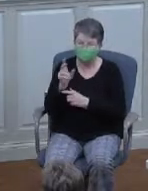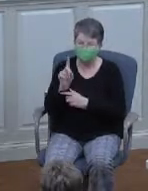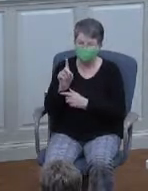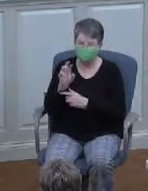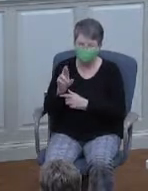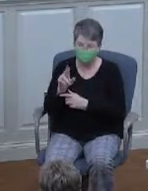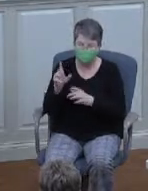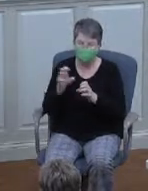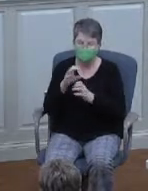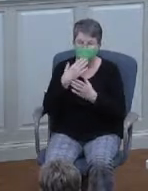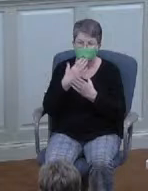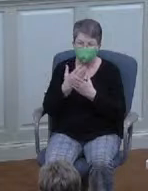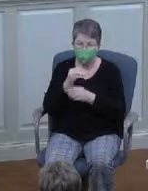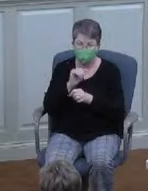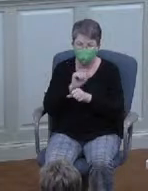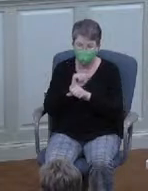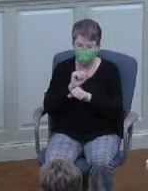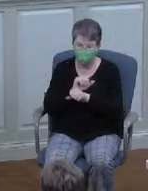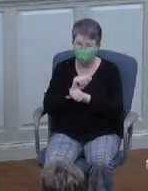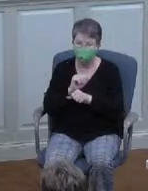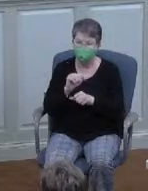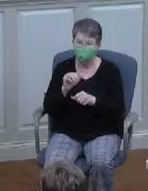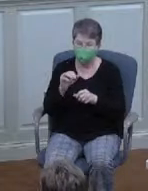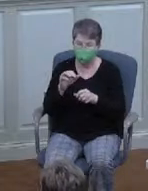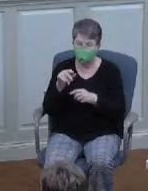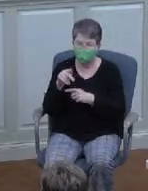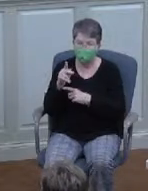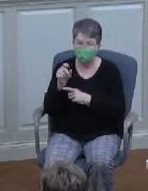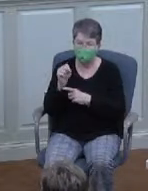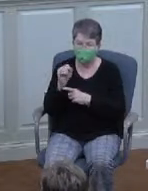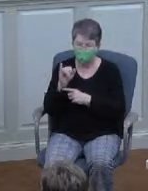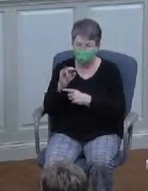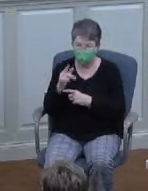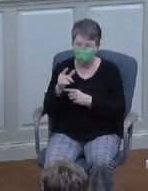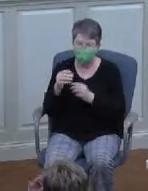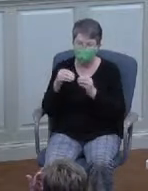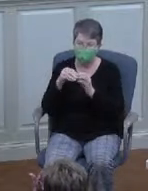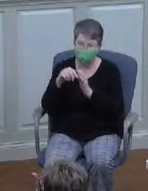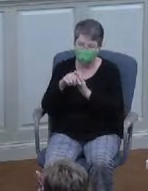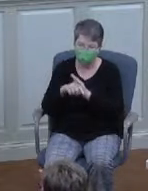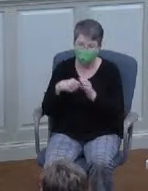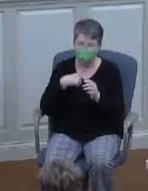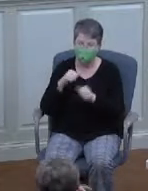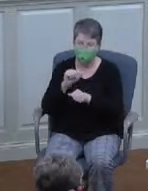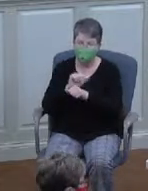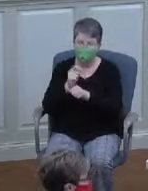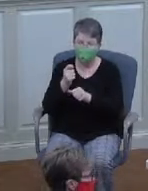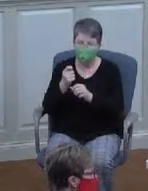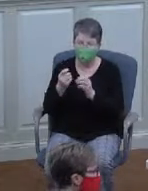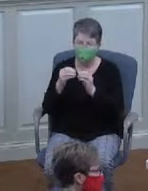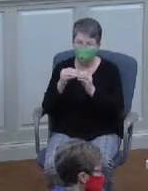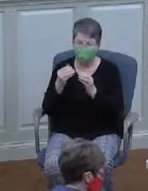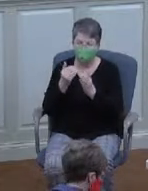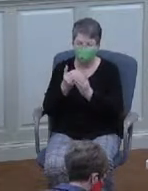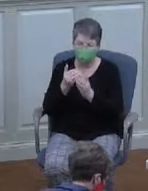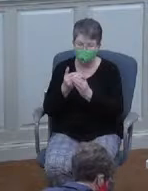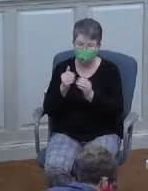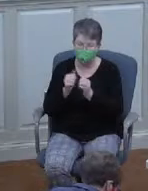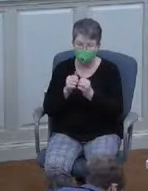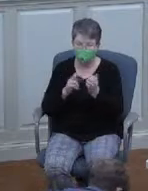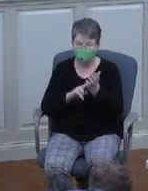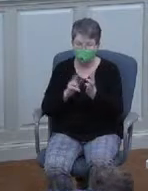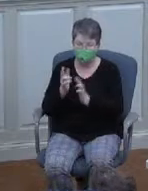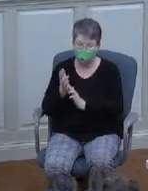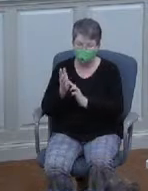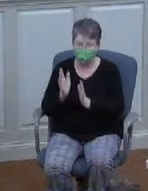did a great job of phasing some of the plans out in a little more detail so that we can work a little more closely with the contractor that ends